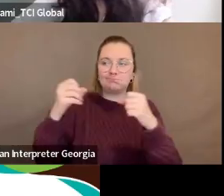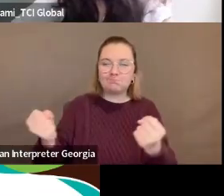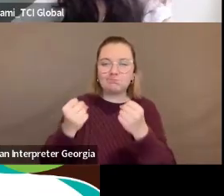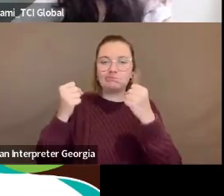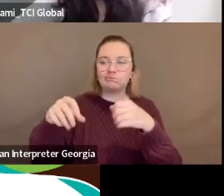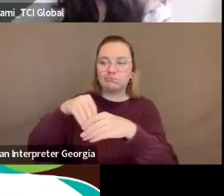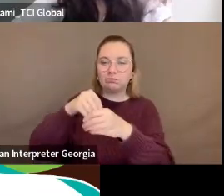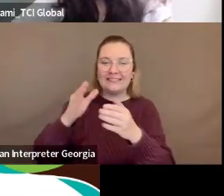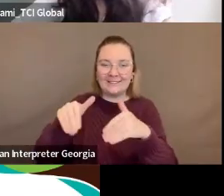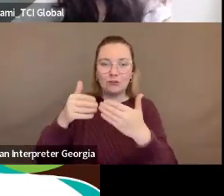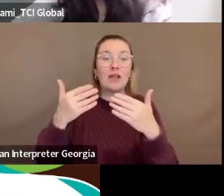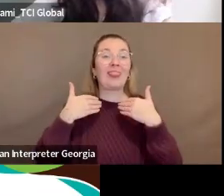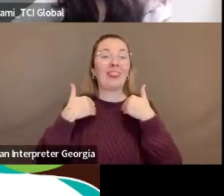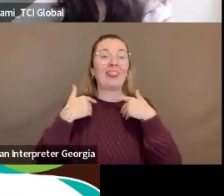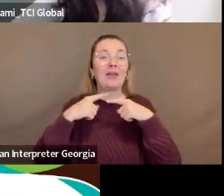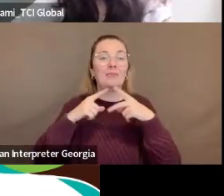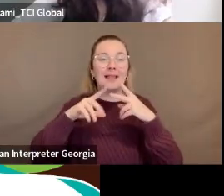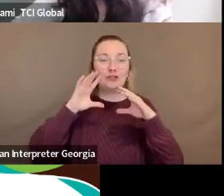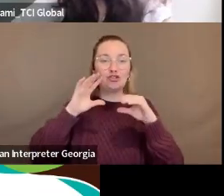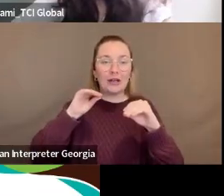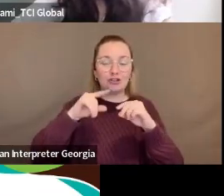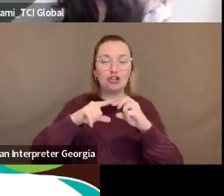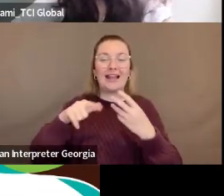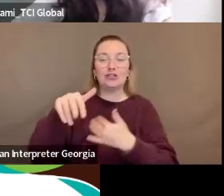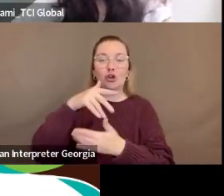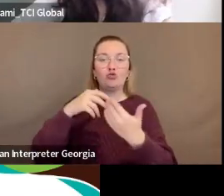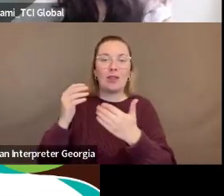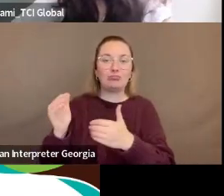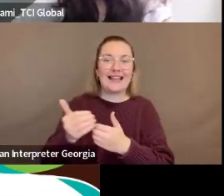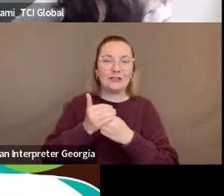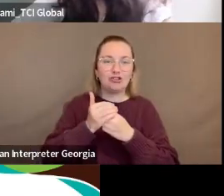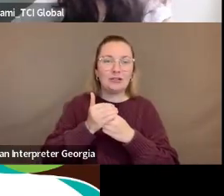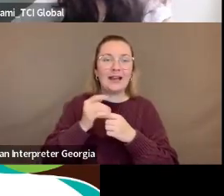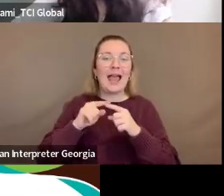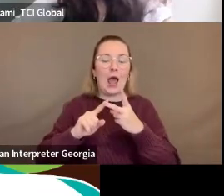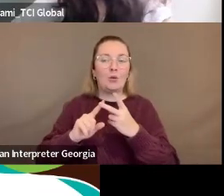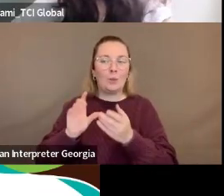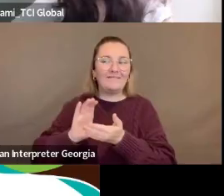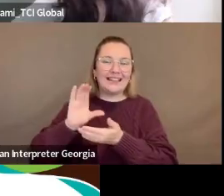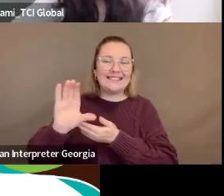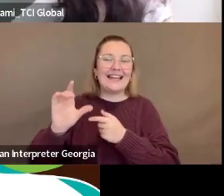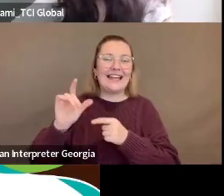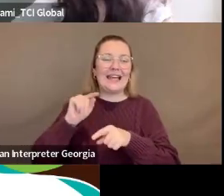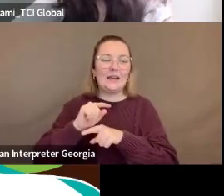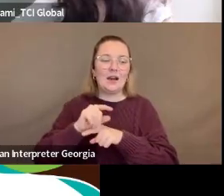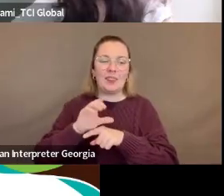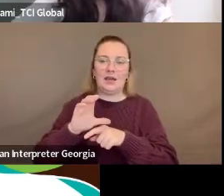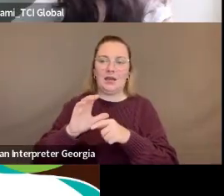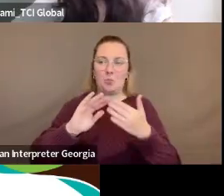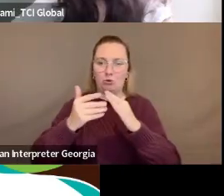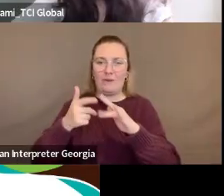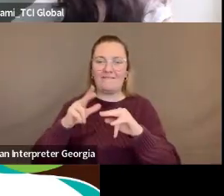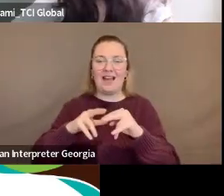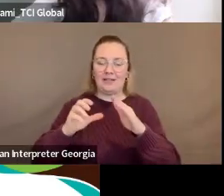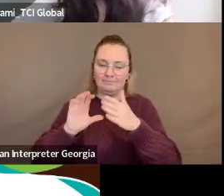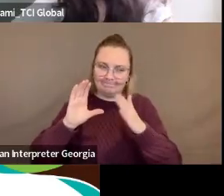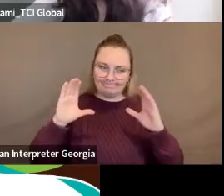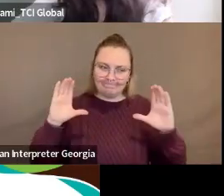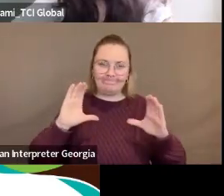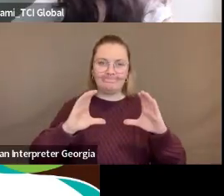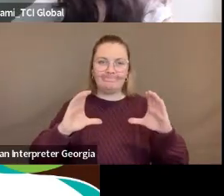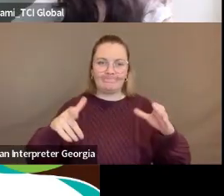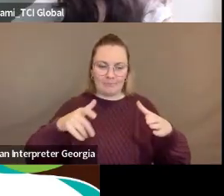delivery across health, education and social protection, and invest in the foundations of community inclusion, particularly